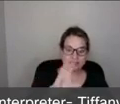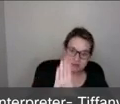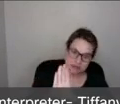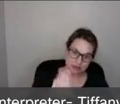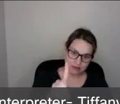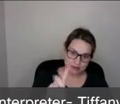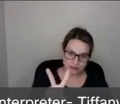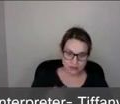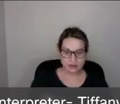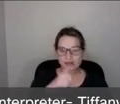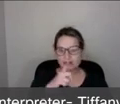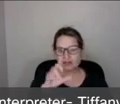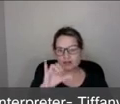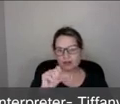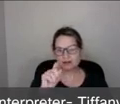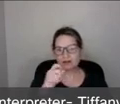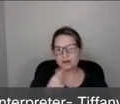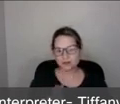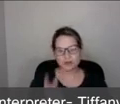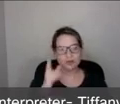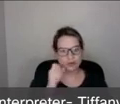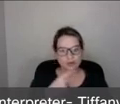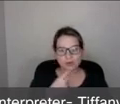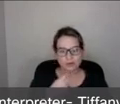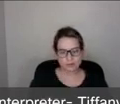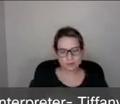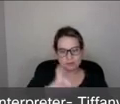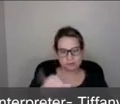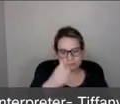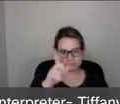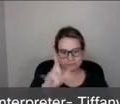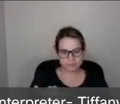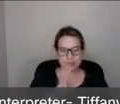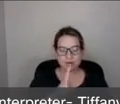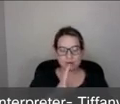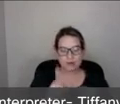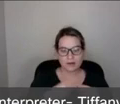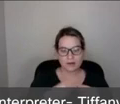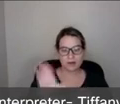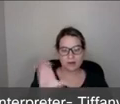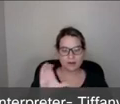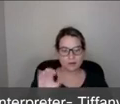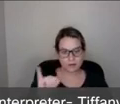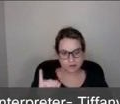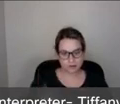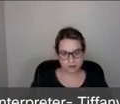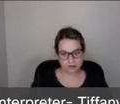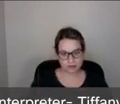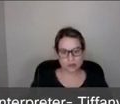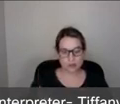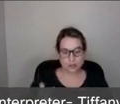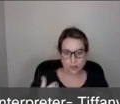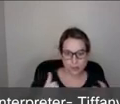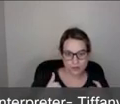as Lisa said, that you listened to what we said in July when we talked about communities of interest and how we wanted to have